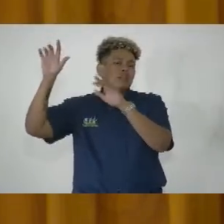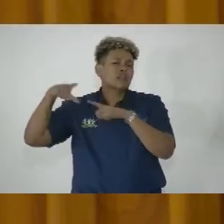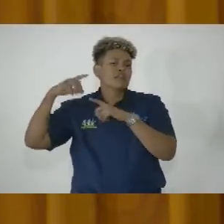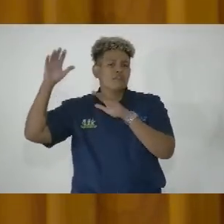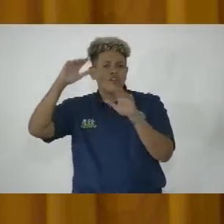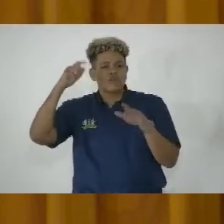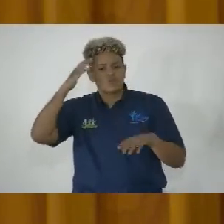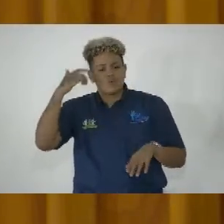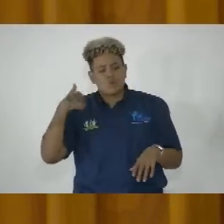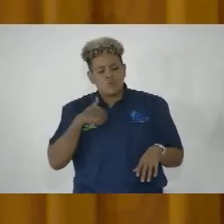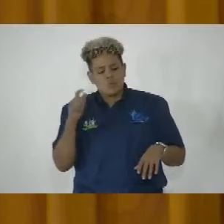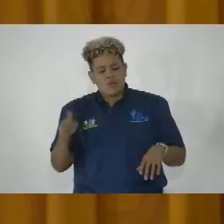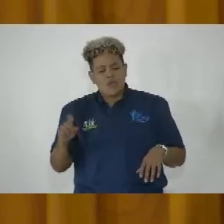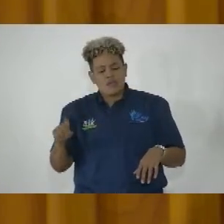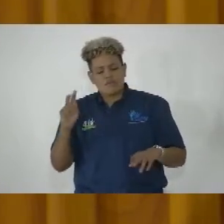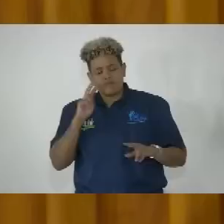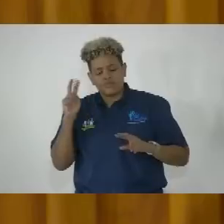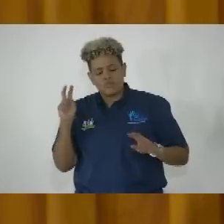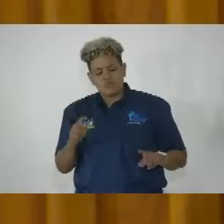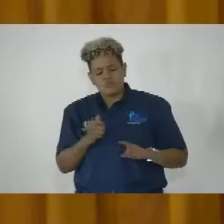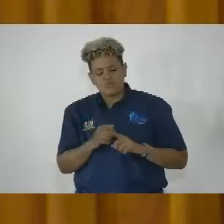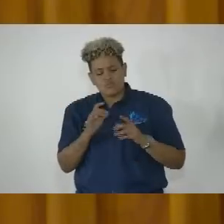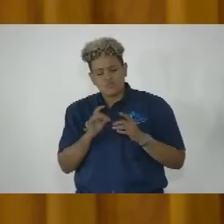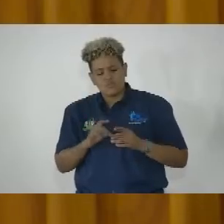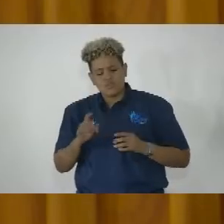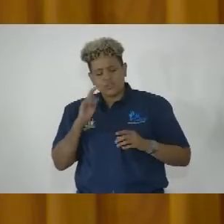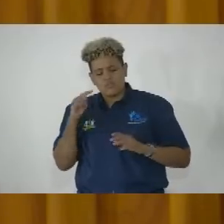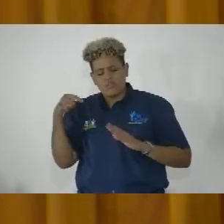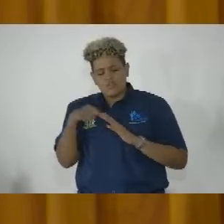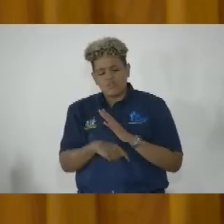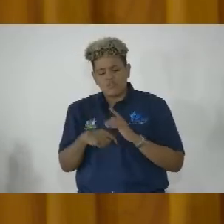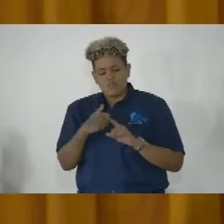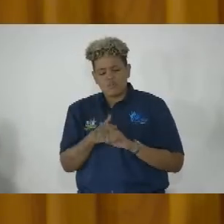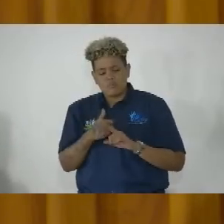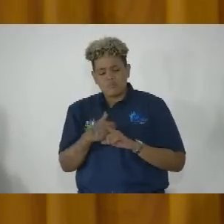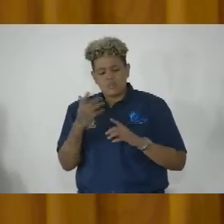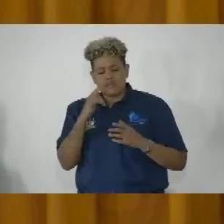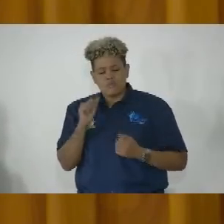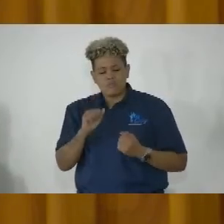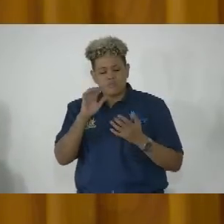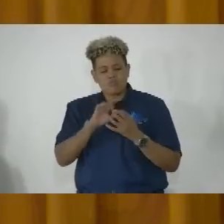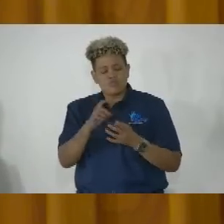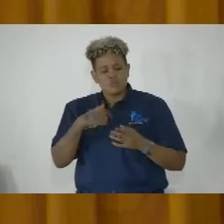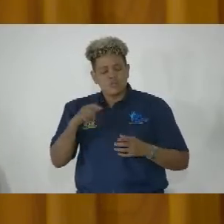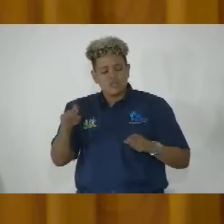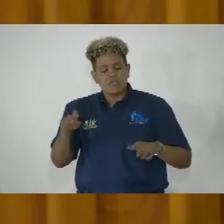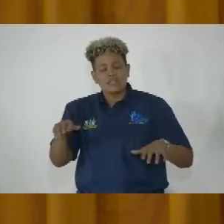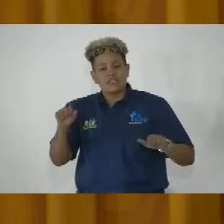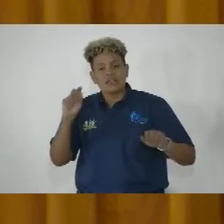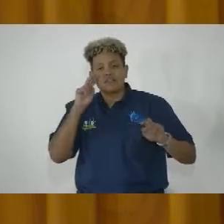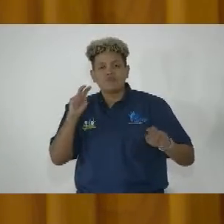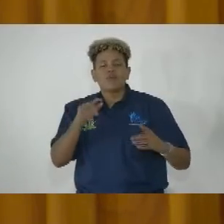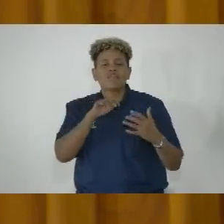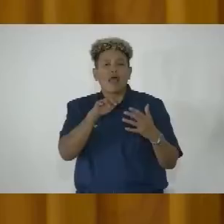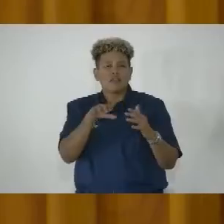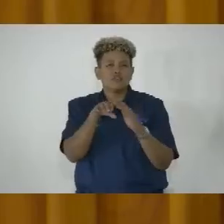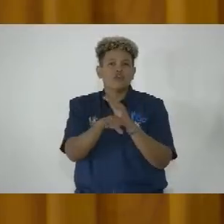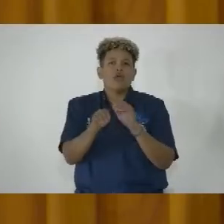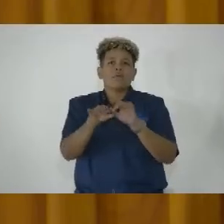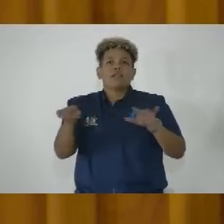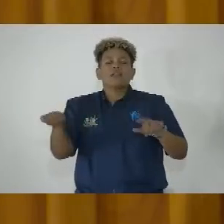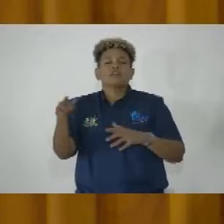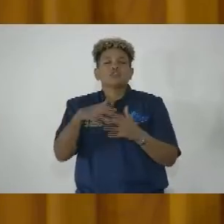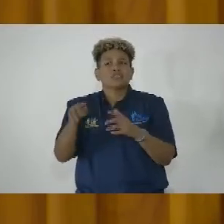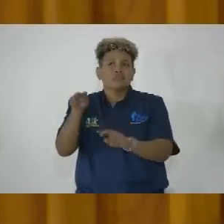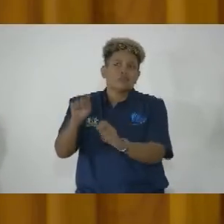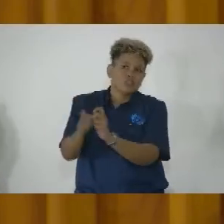going to have to look, talking about the comprehensive approach that we need to take to violence in the